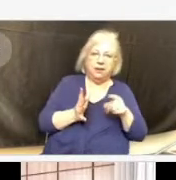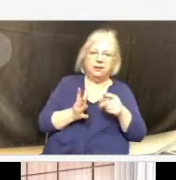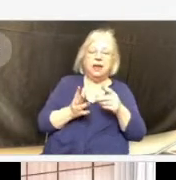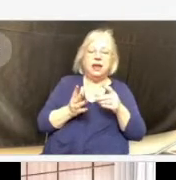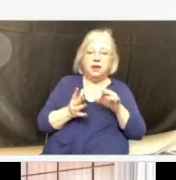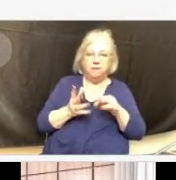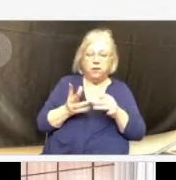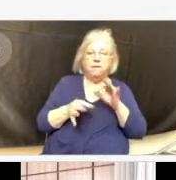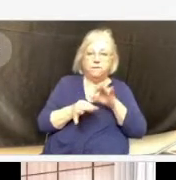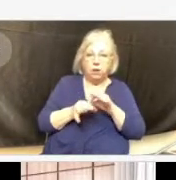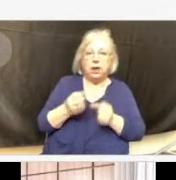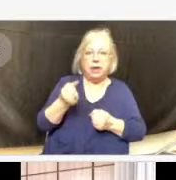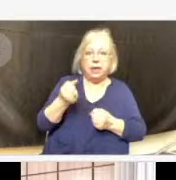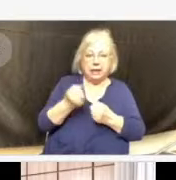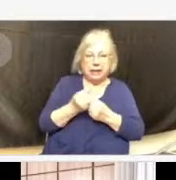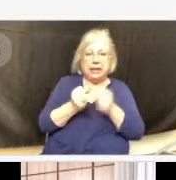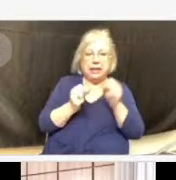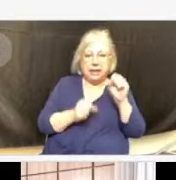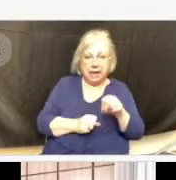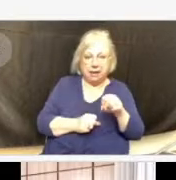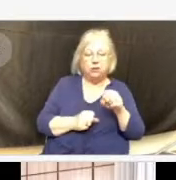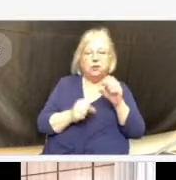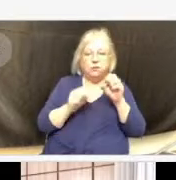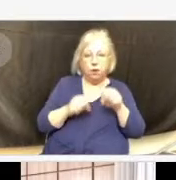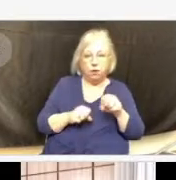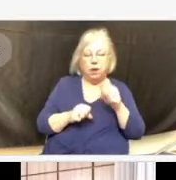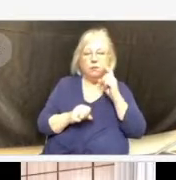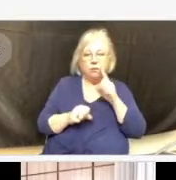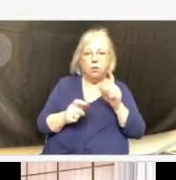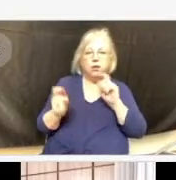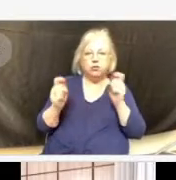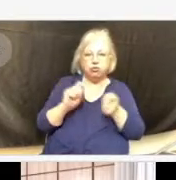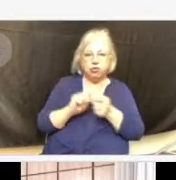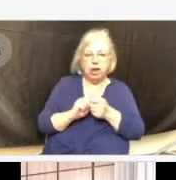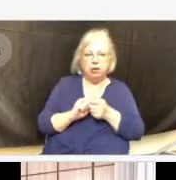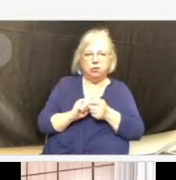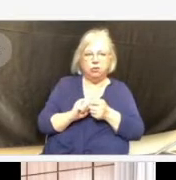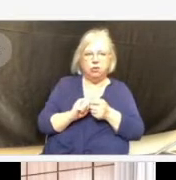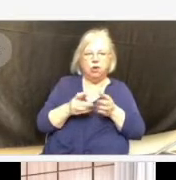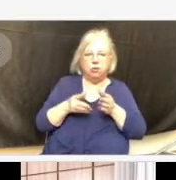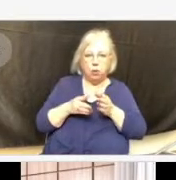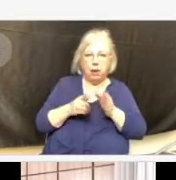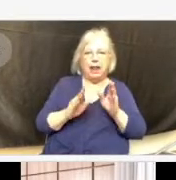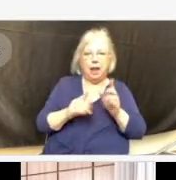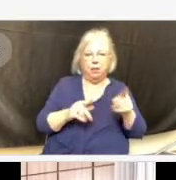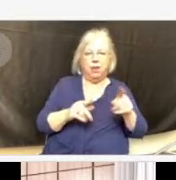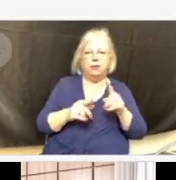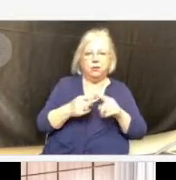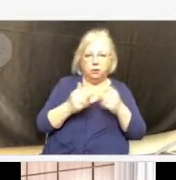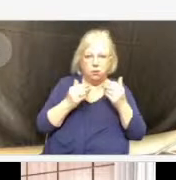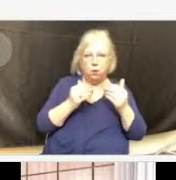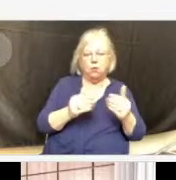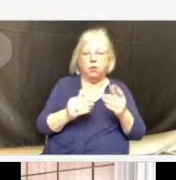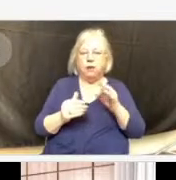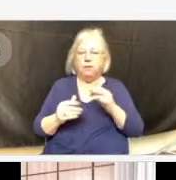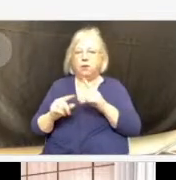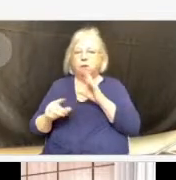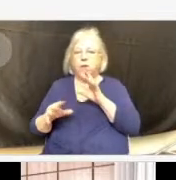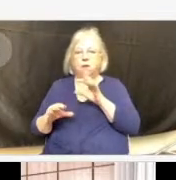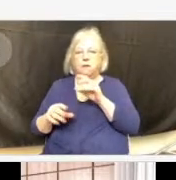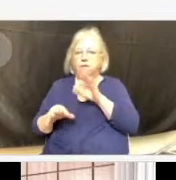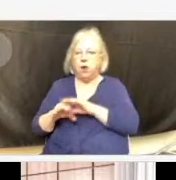the change, which allows this conditional use permit to be approved. If you're voting against, you're